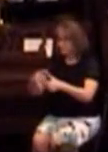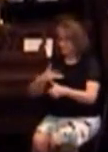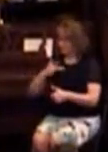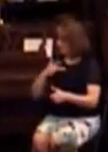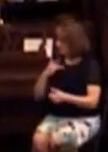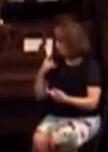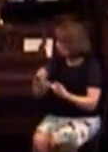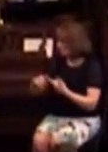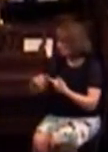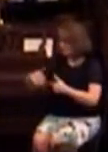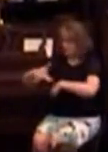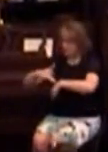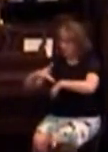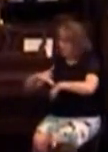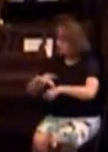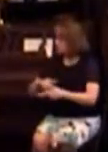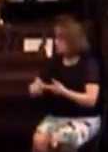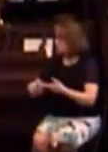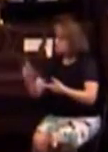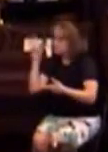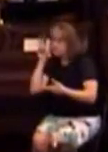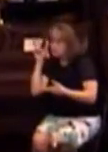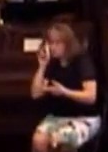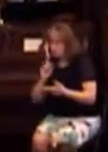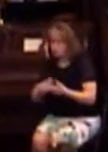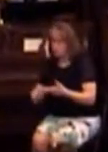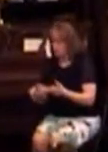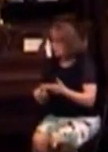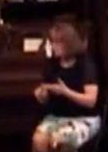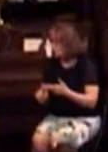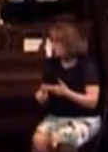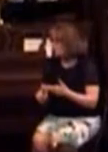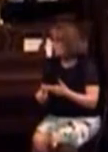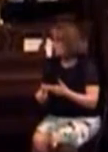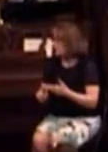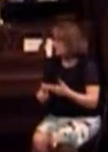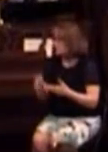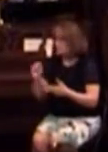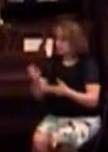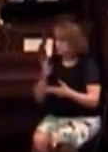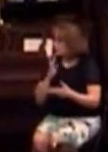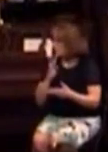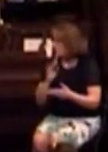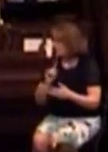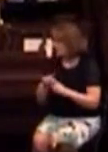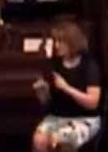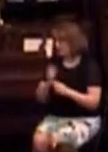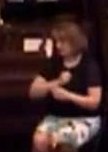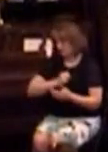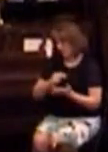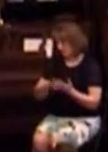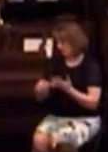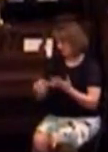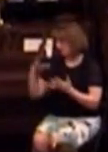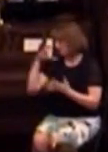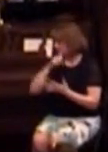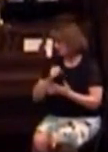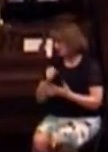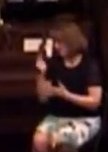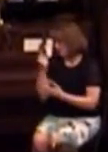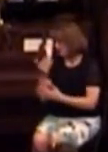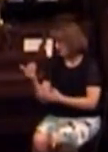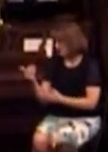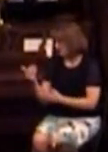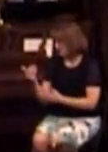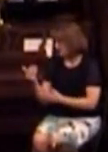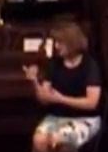auditory ability. And you say, "I don't mean to offend you, but you're missing something." What am I missing? You're missing the